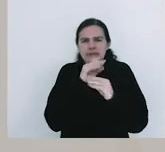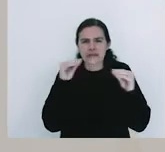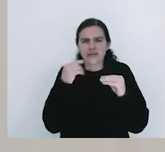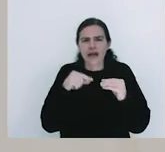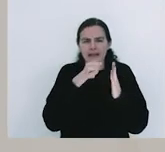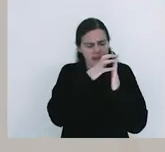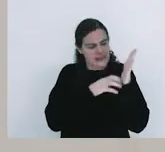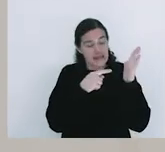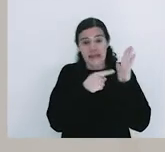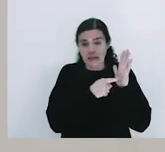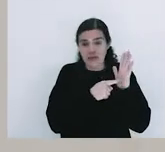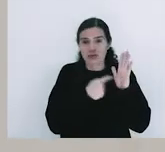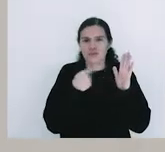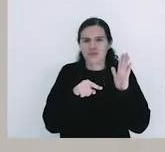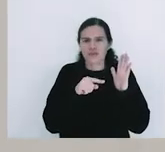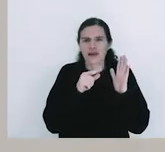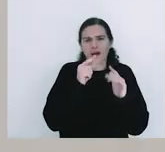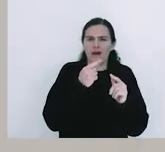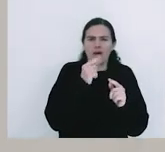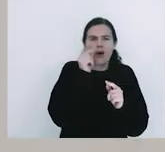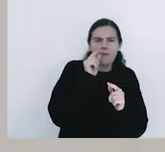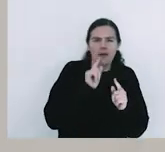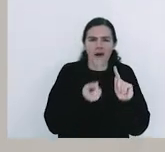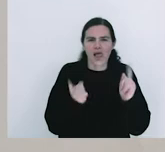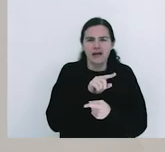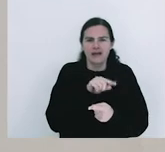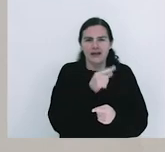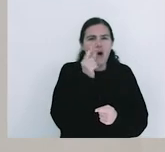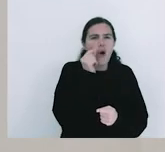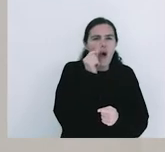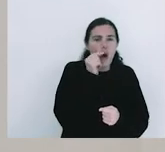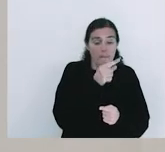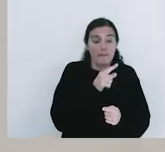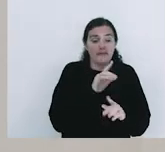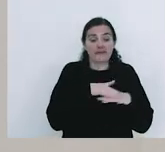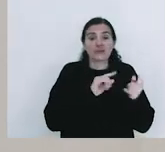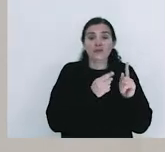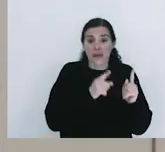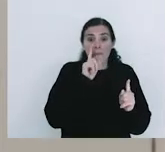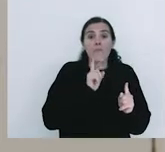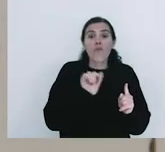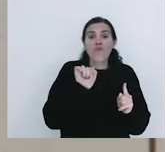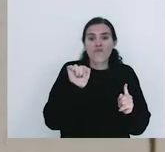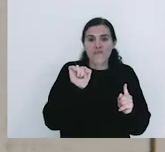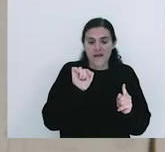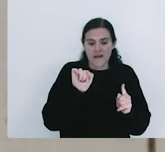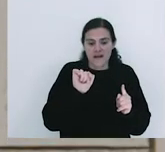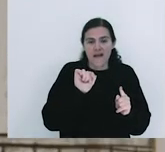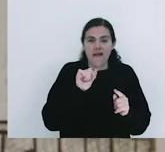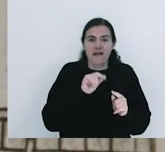little text where the genders are reversed. It's actually a man dismembering and offering